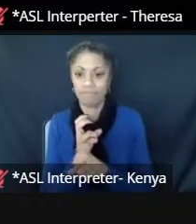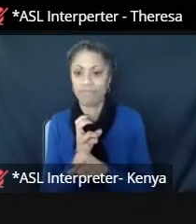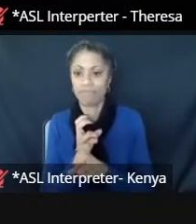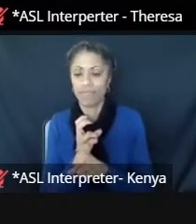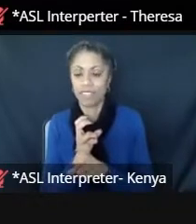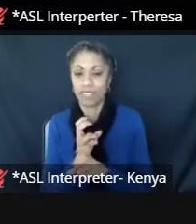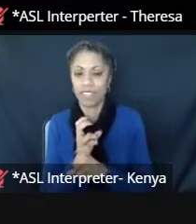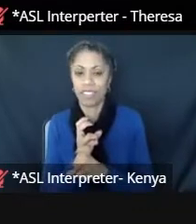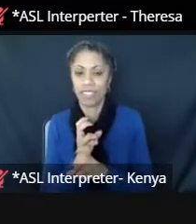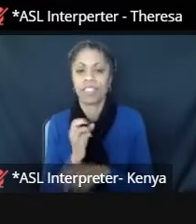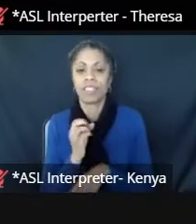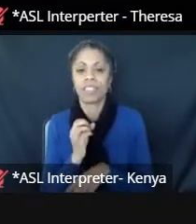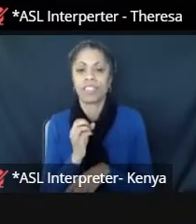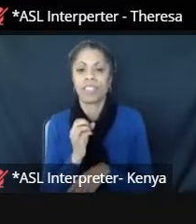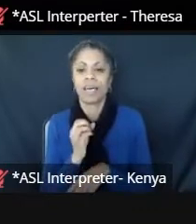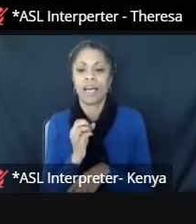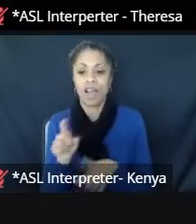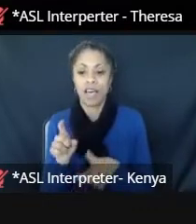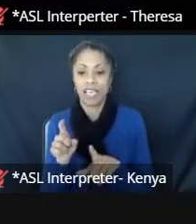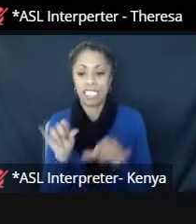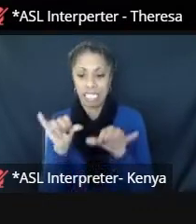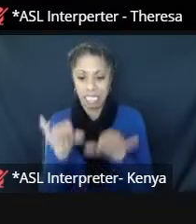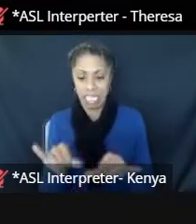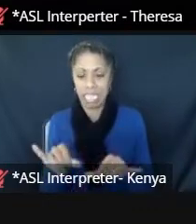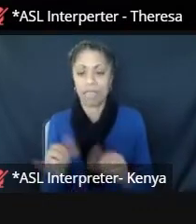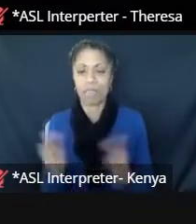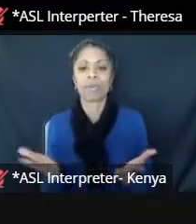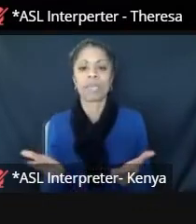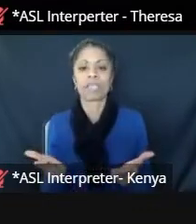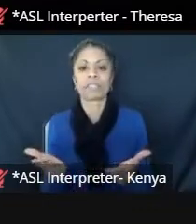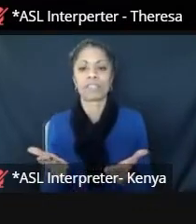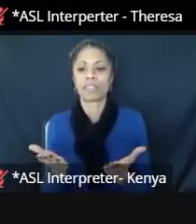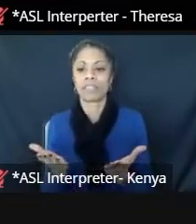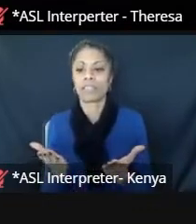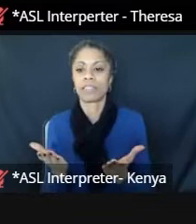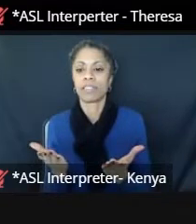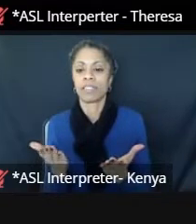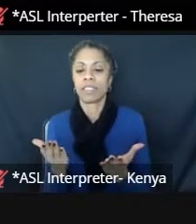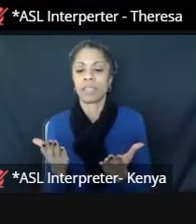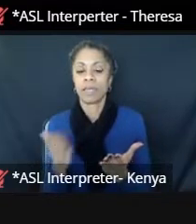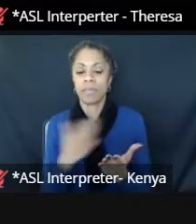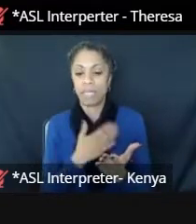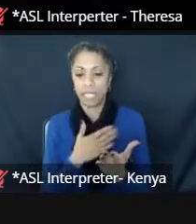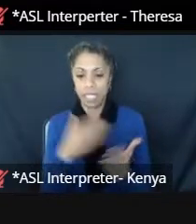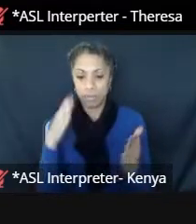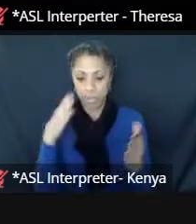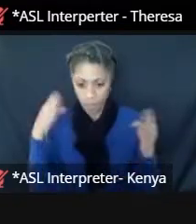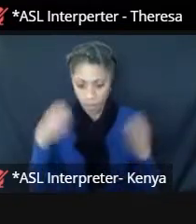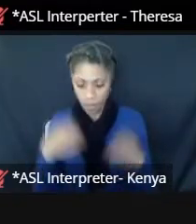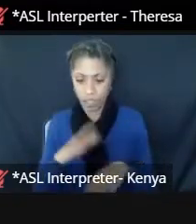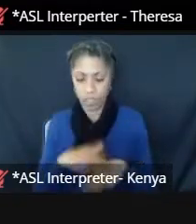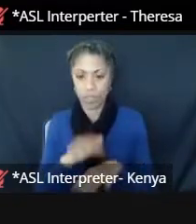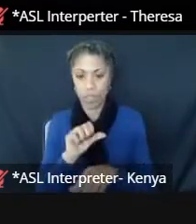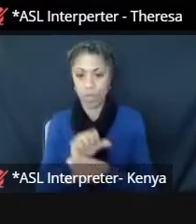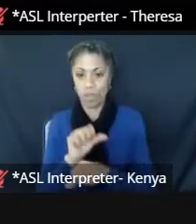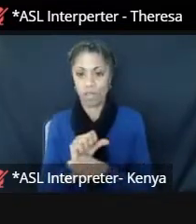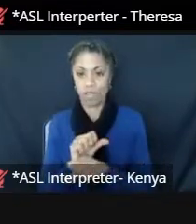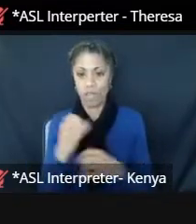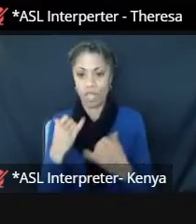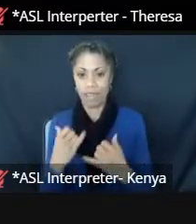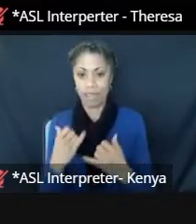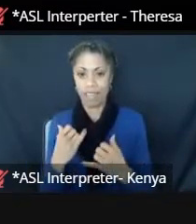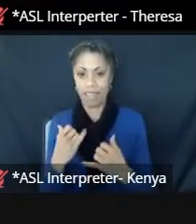well. And we also ask you to stay present, which means being focused on the work in this room, and also to dream